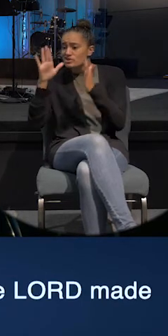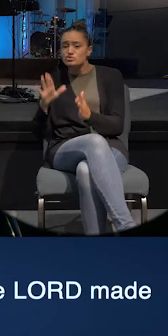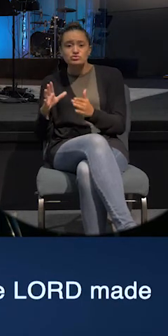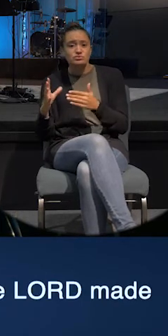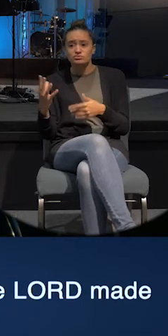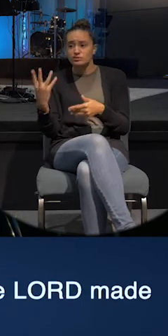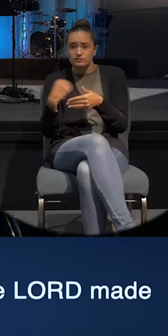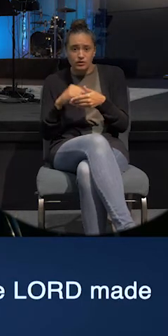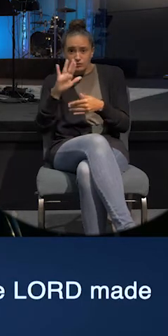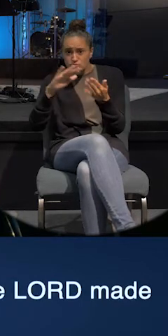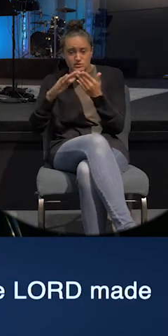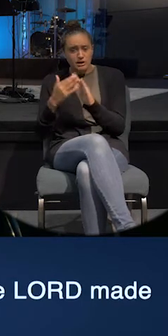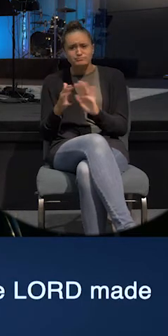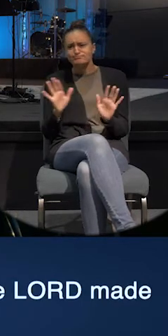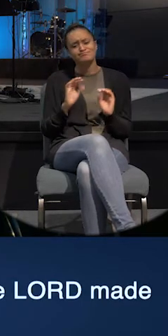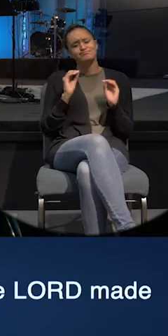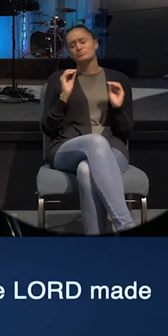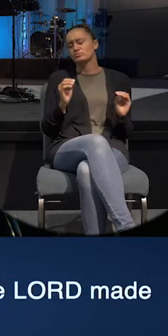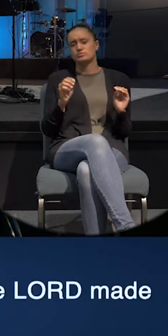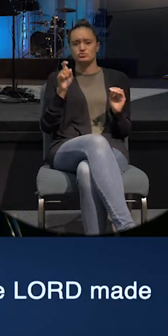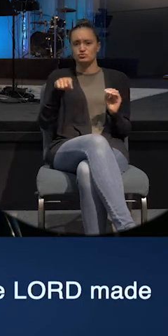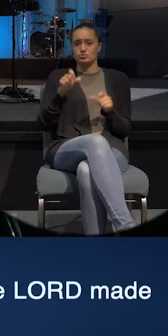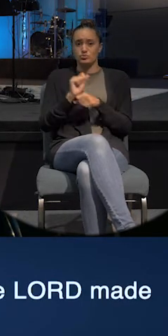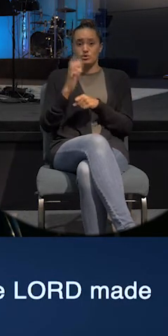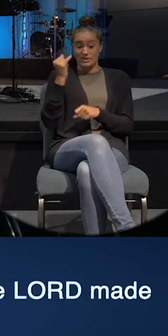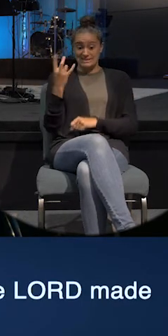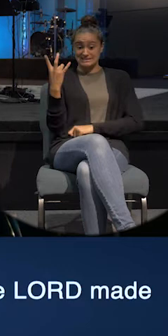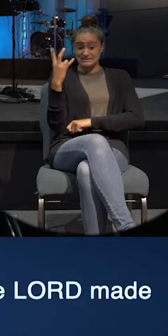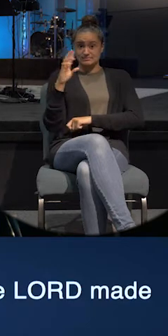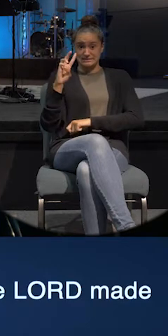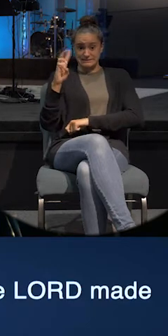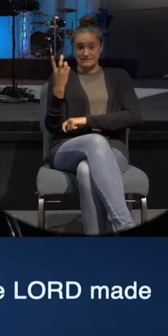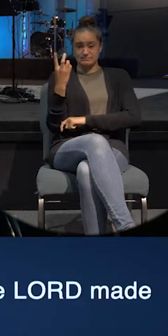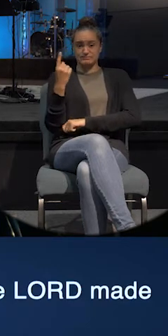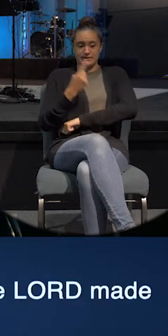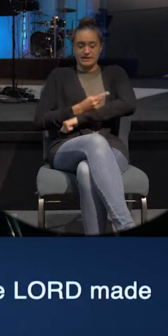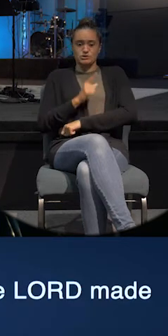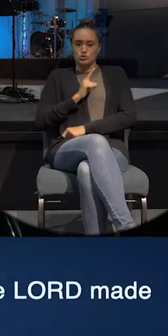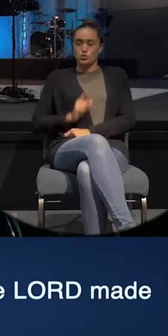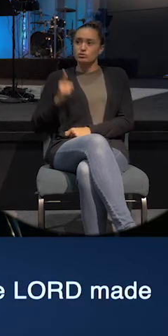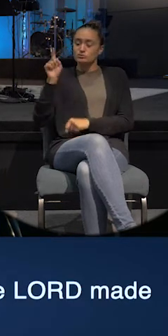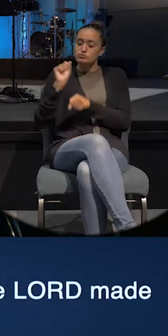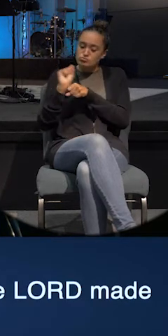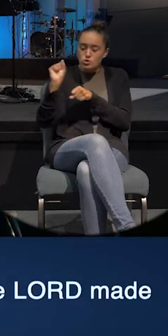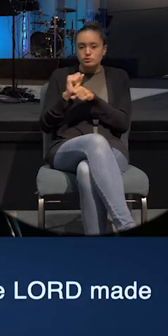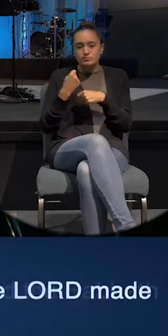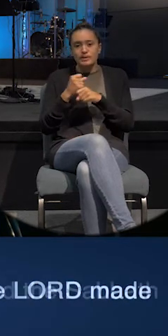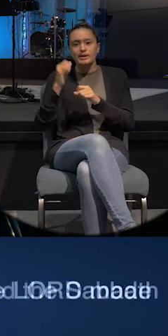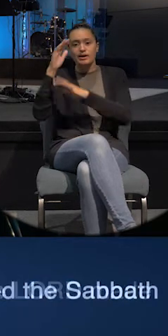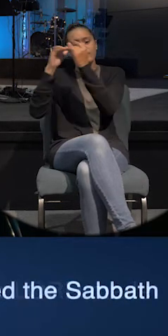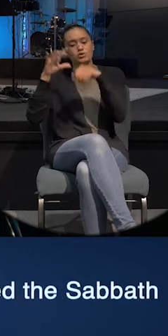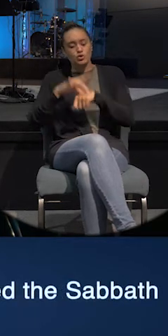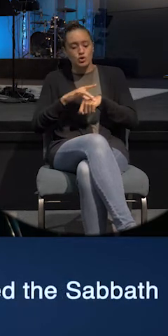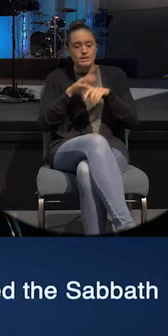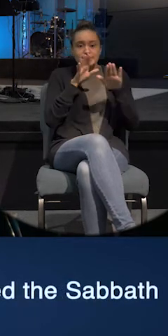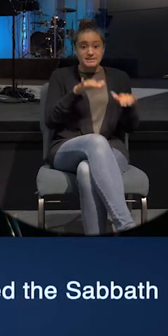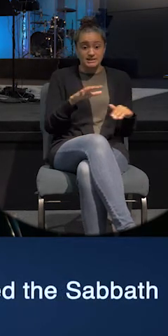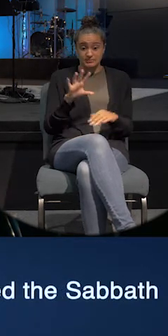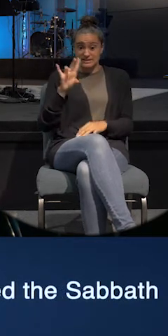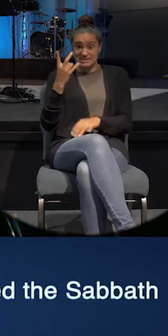within your gates. For in 6 days the Lord made heaven and earth, the sea, and all that is in them, and rested the seventh